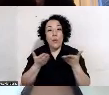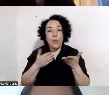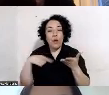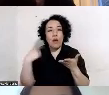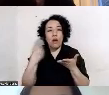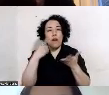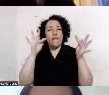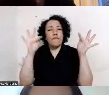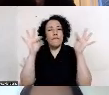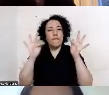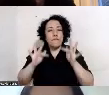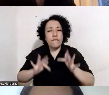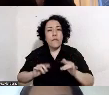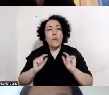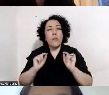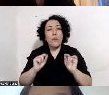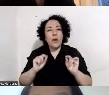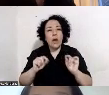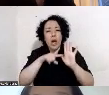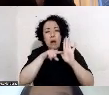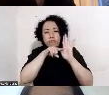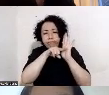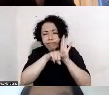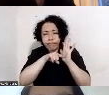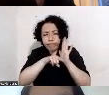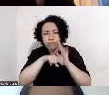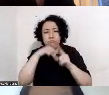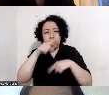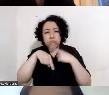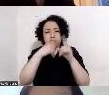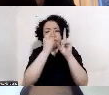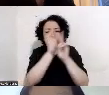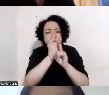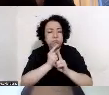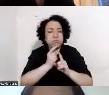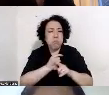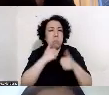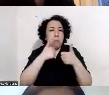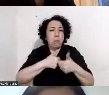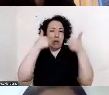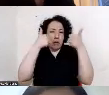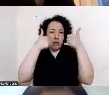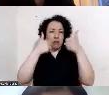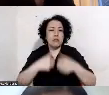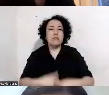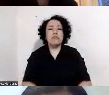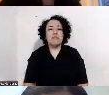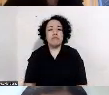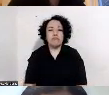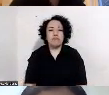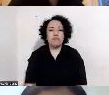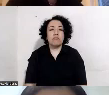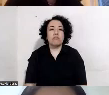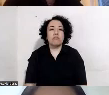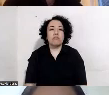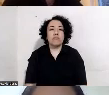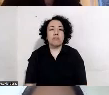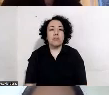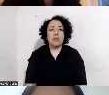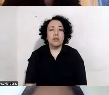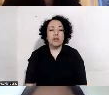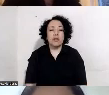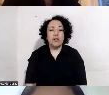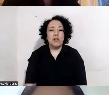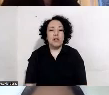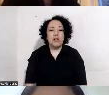felizes de mostrar os resultados dessa pesquisa que tiveram ótimos e positivos resultados. This is our website.